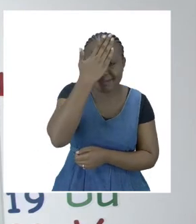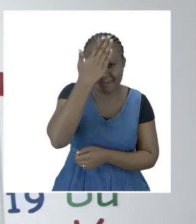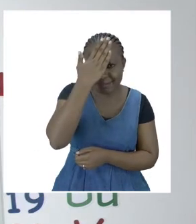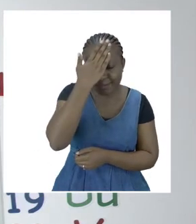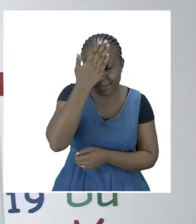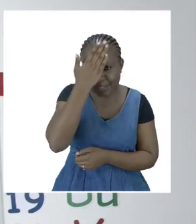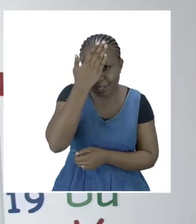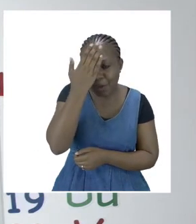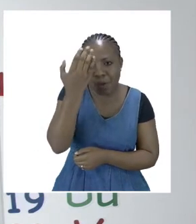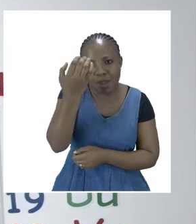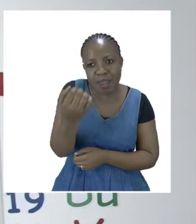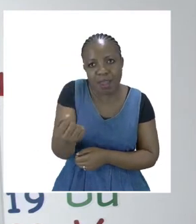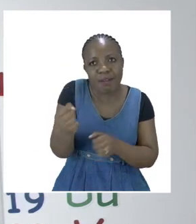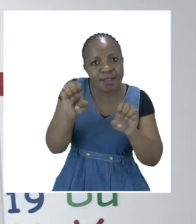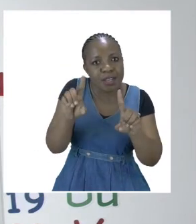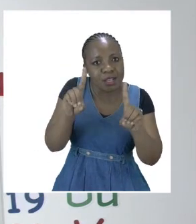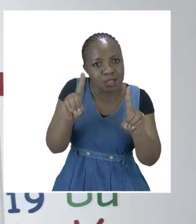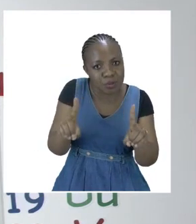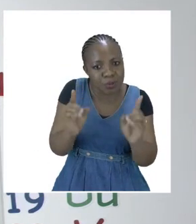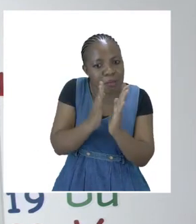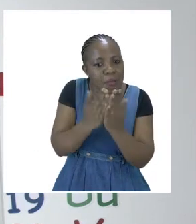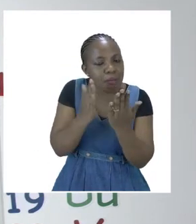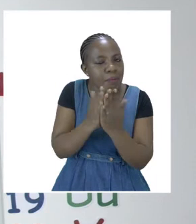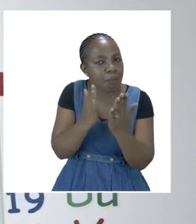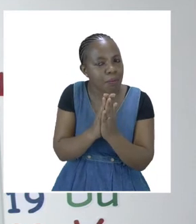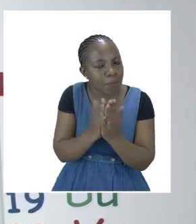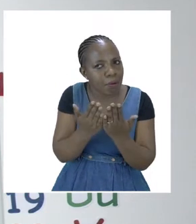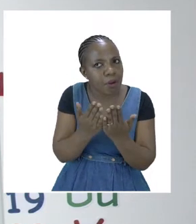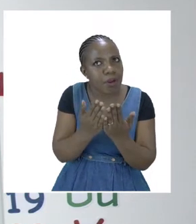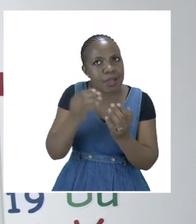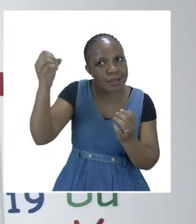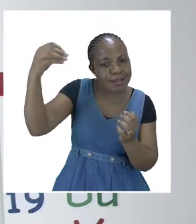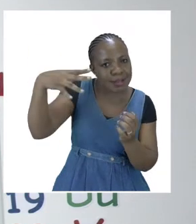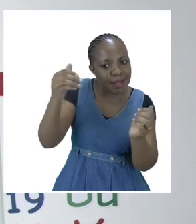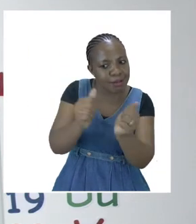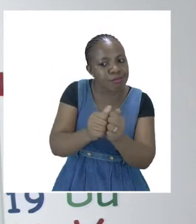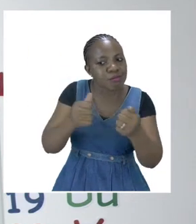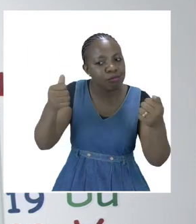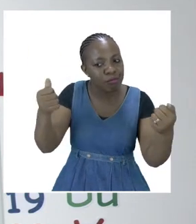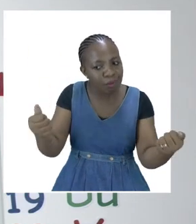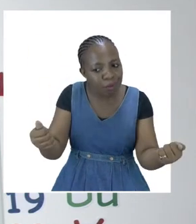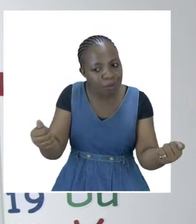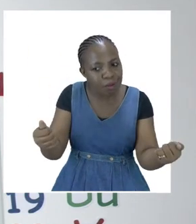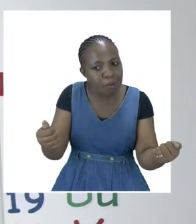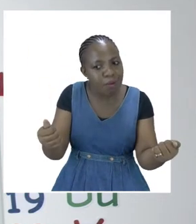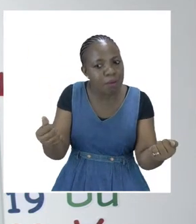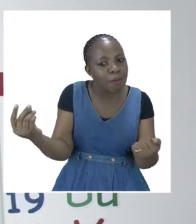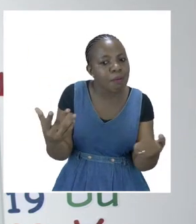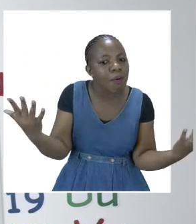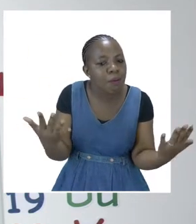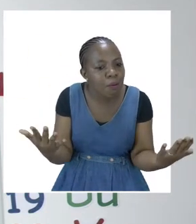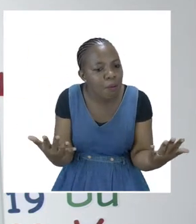booklet in our daily newspaper, street sales, or at your school every Monday